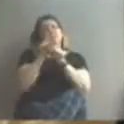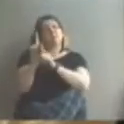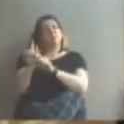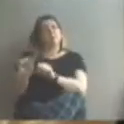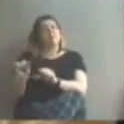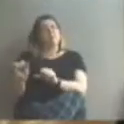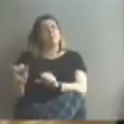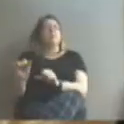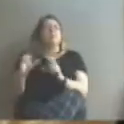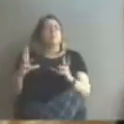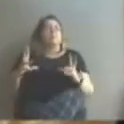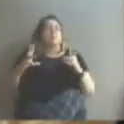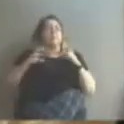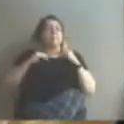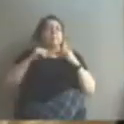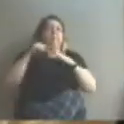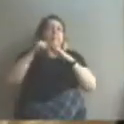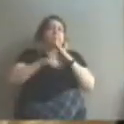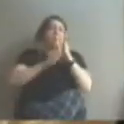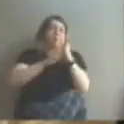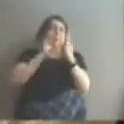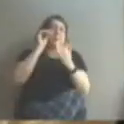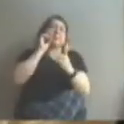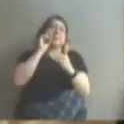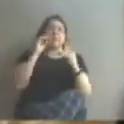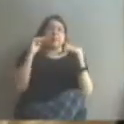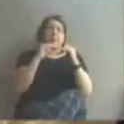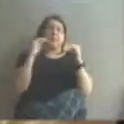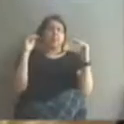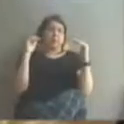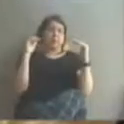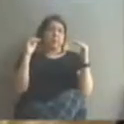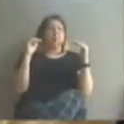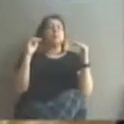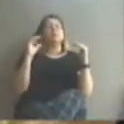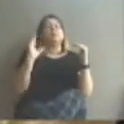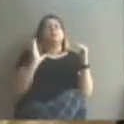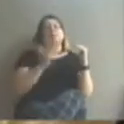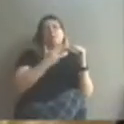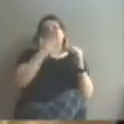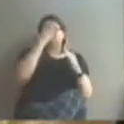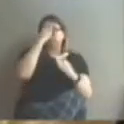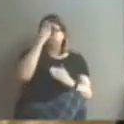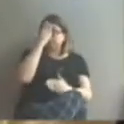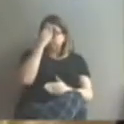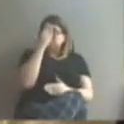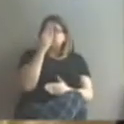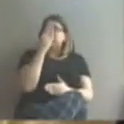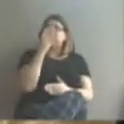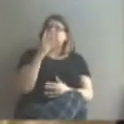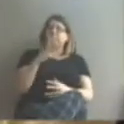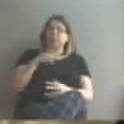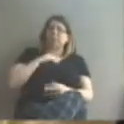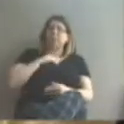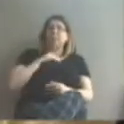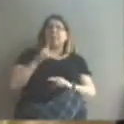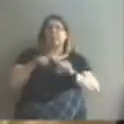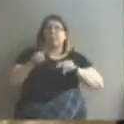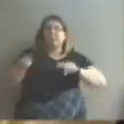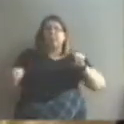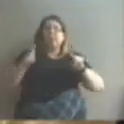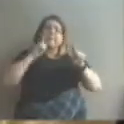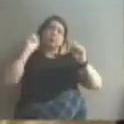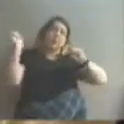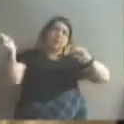to embrace deeper learning through the lens of equity and our acknowledgement and embrace of the diversity of all of